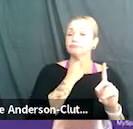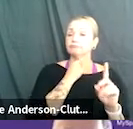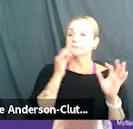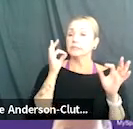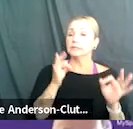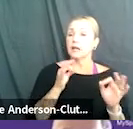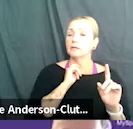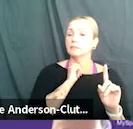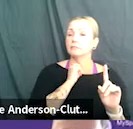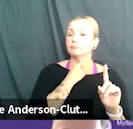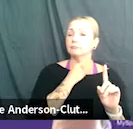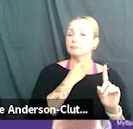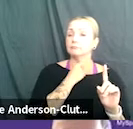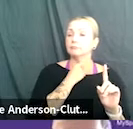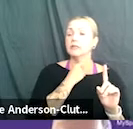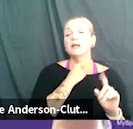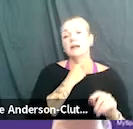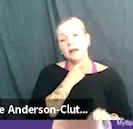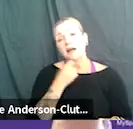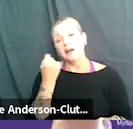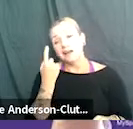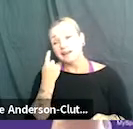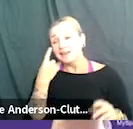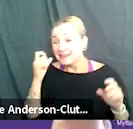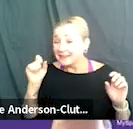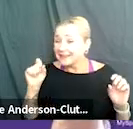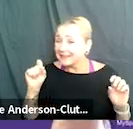he wasn't necessarily making any less